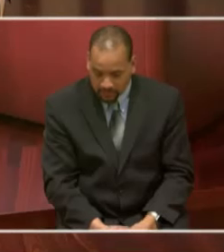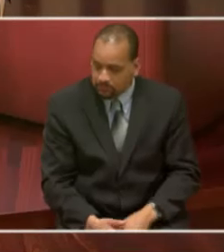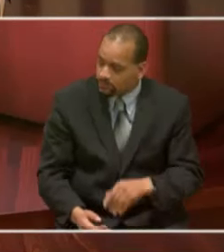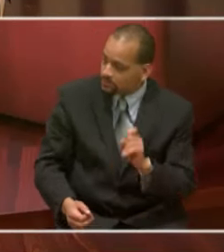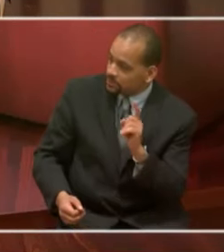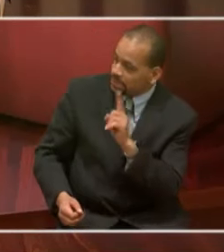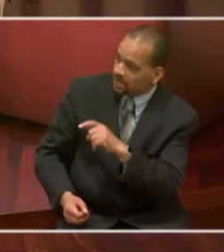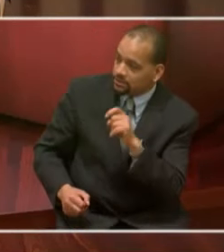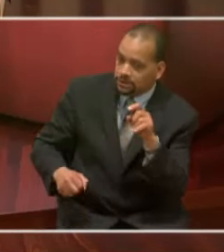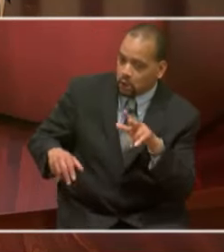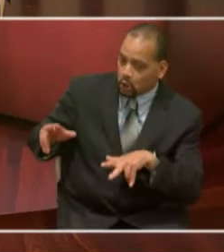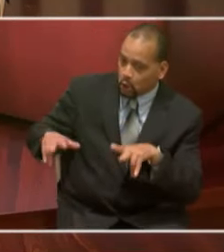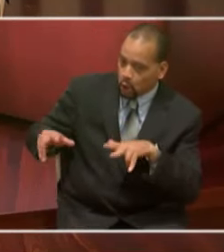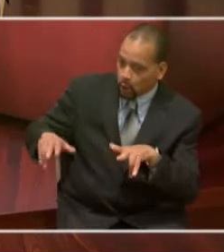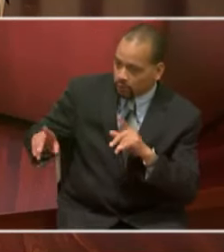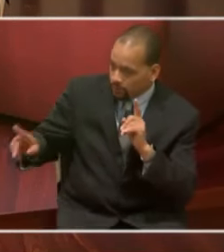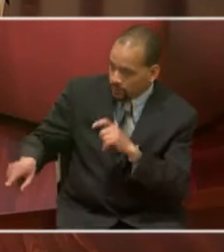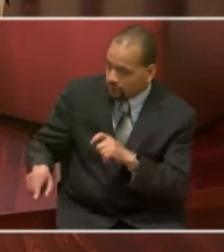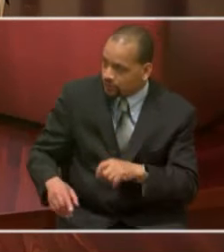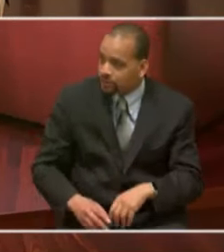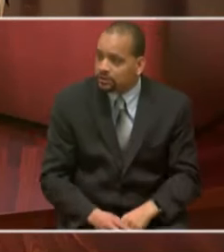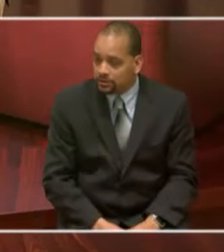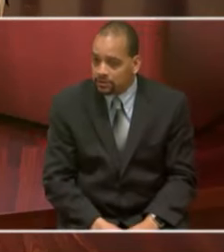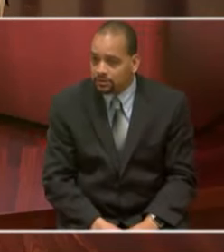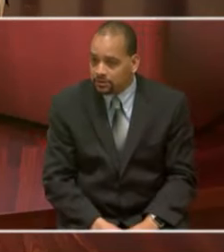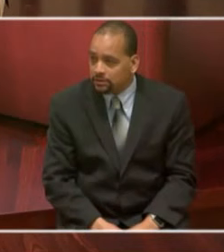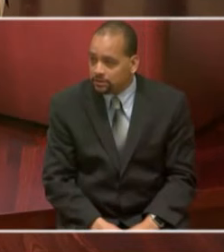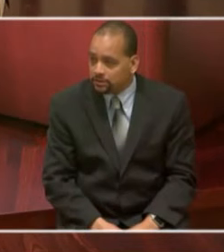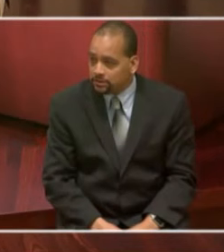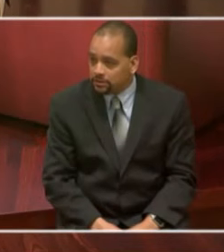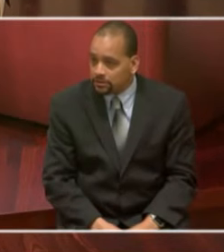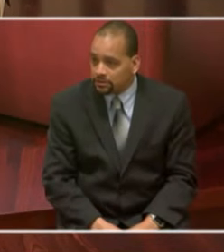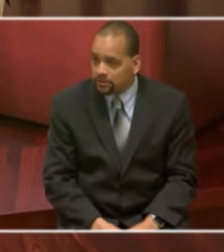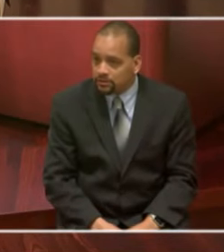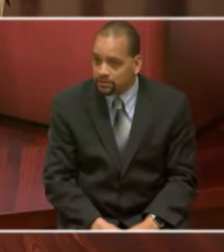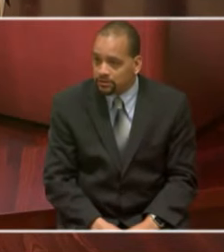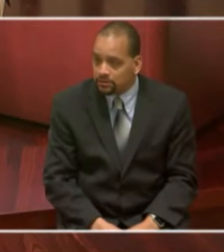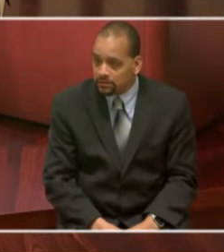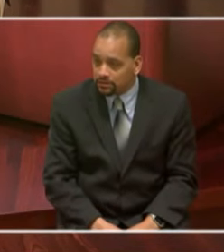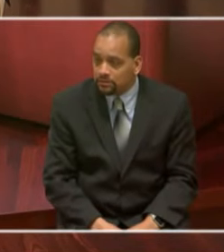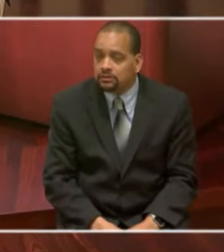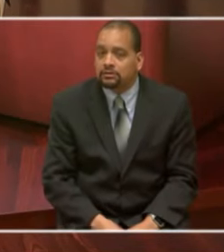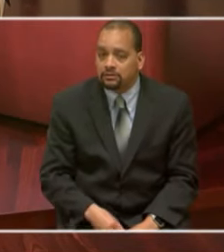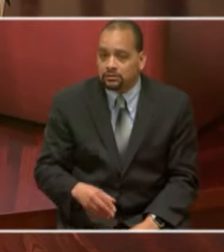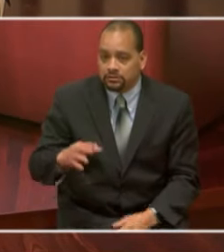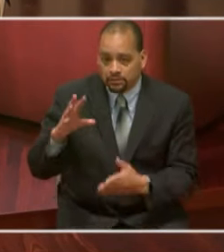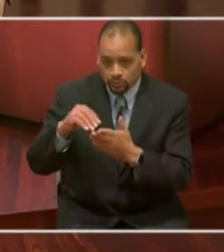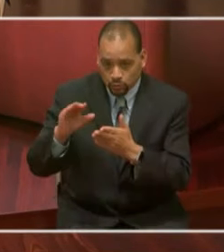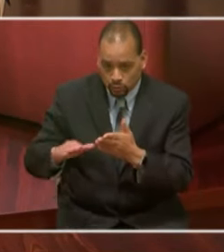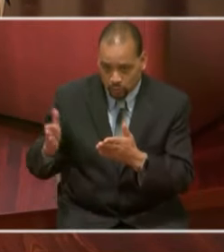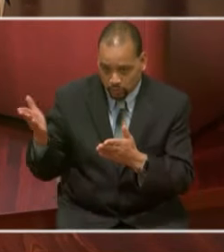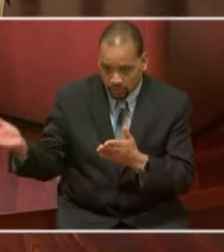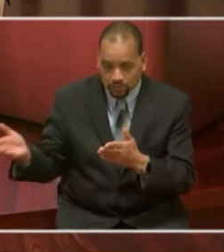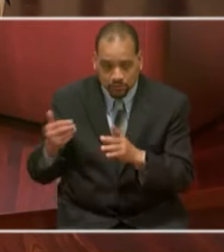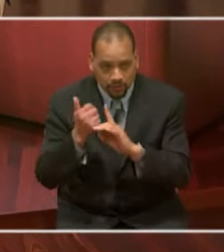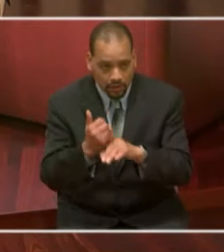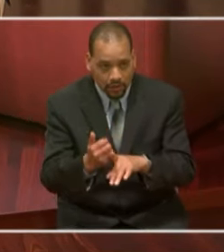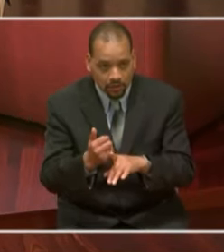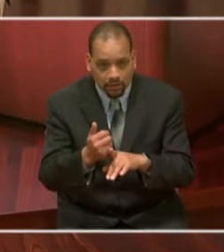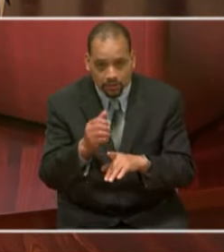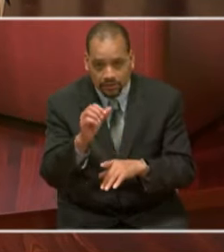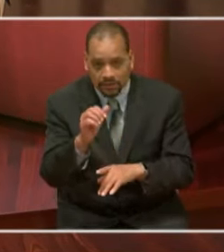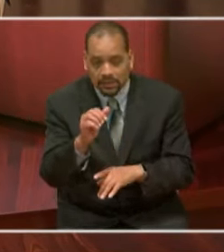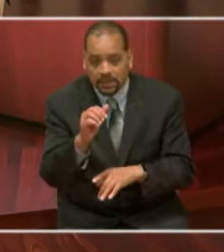bump? No, I'm concerned. I just think that good